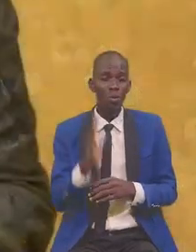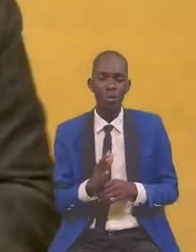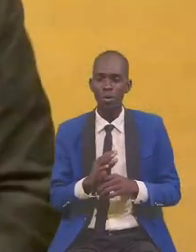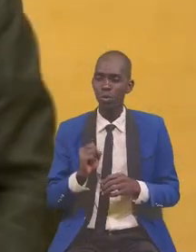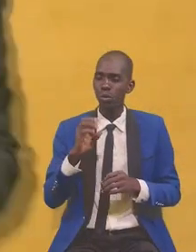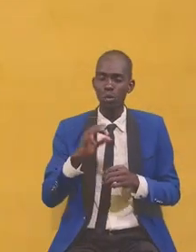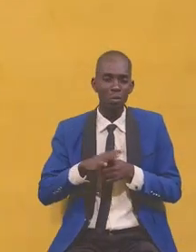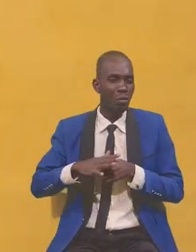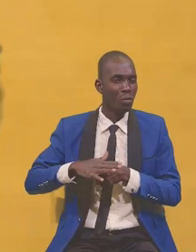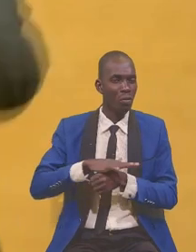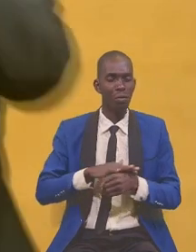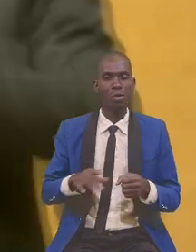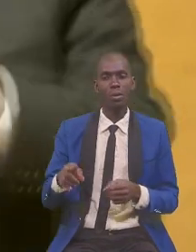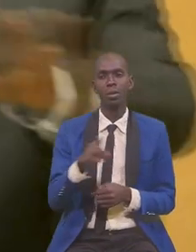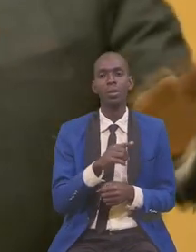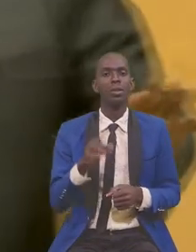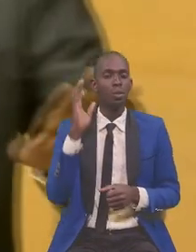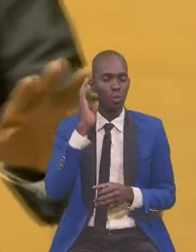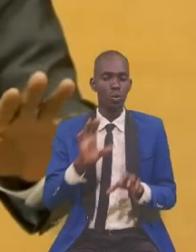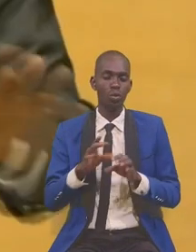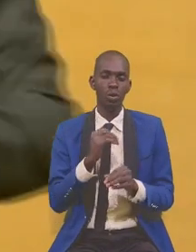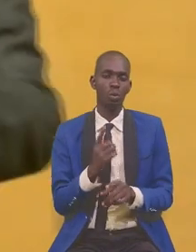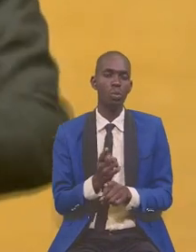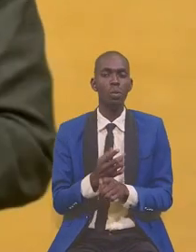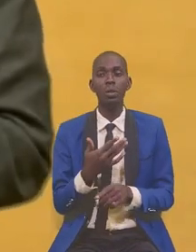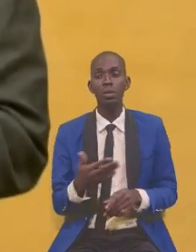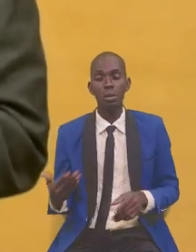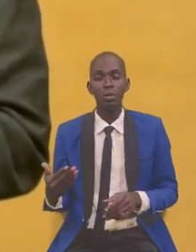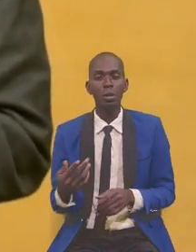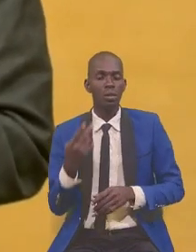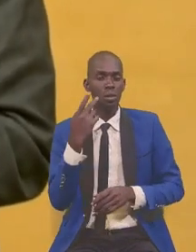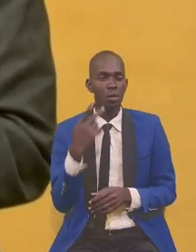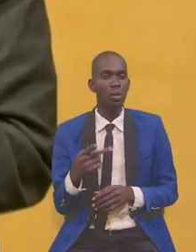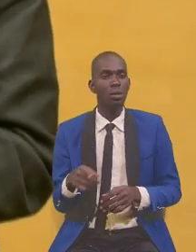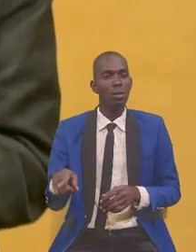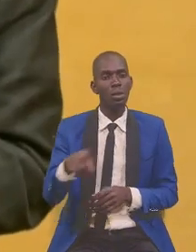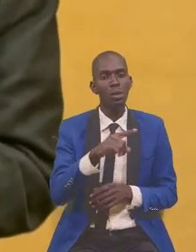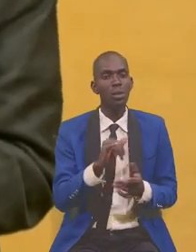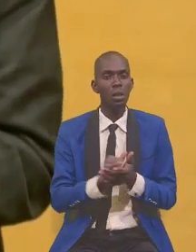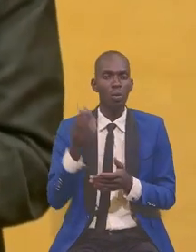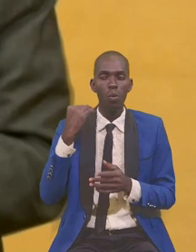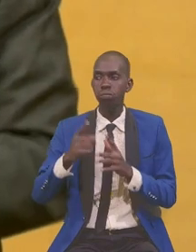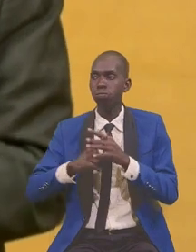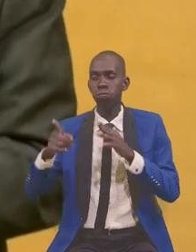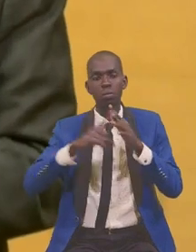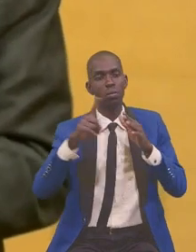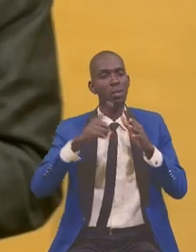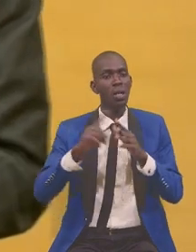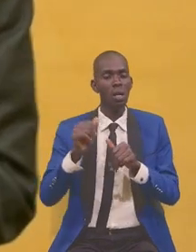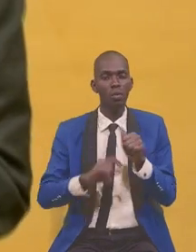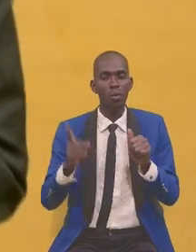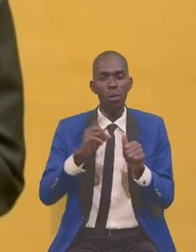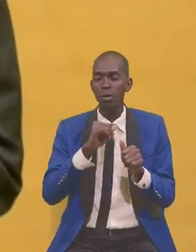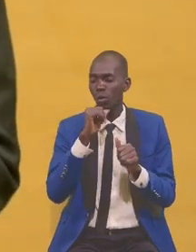hold of them, they'll do what they need to do. But meanwhile, they that were scattered abroad, they were not crying, they were